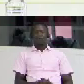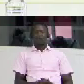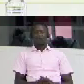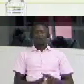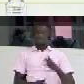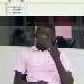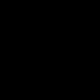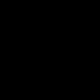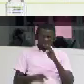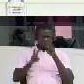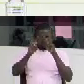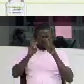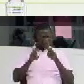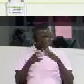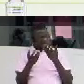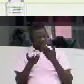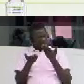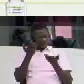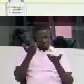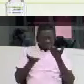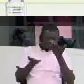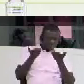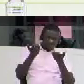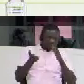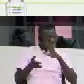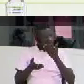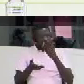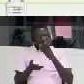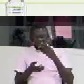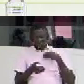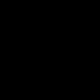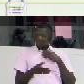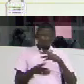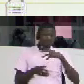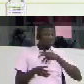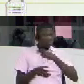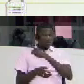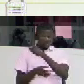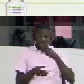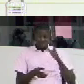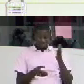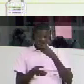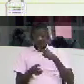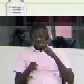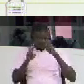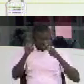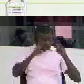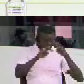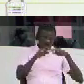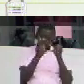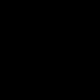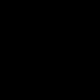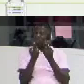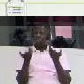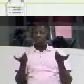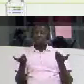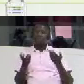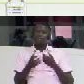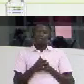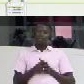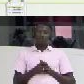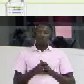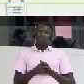If you look at you see things properly, able to tell that these people are out.